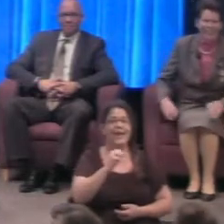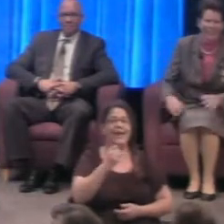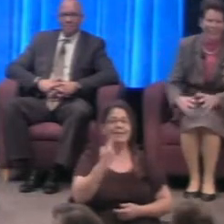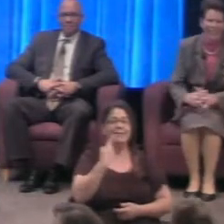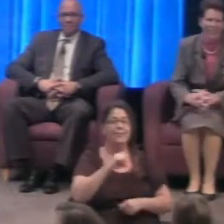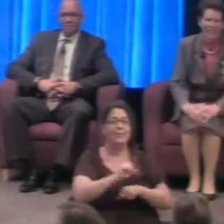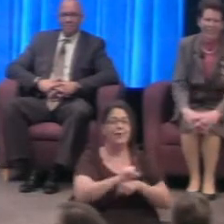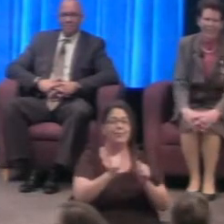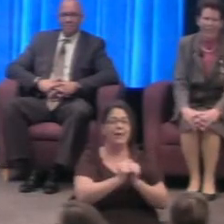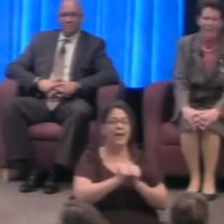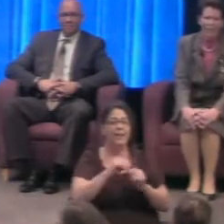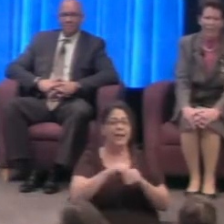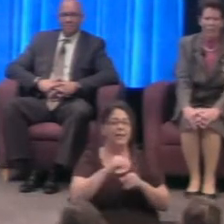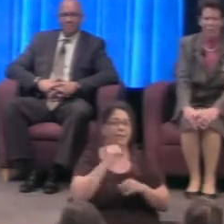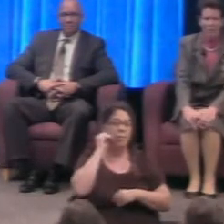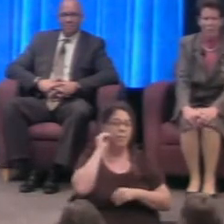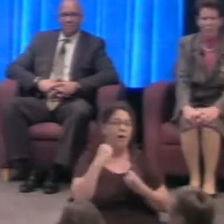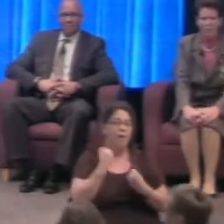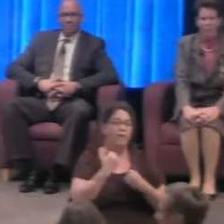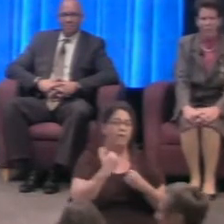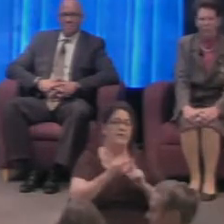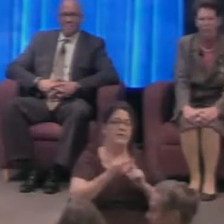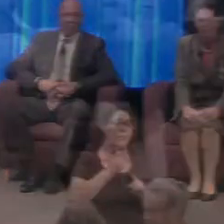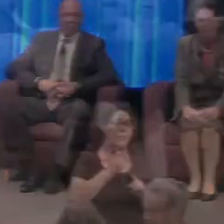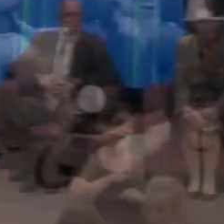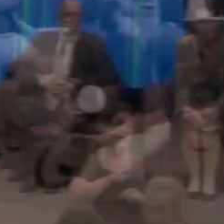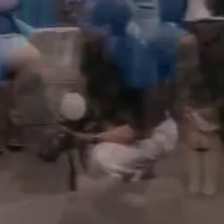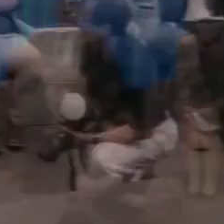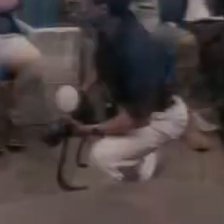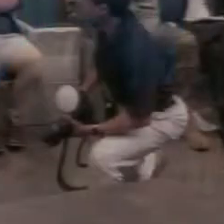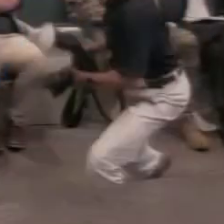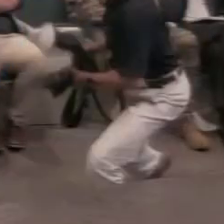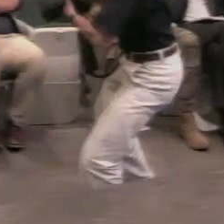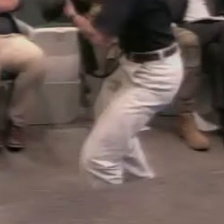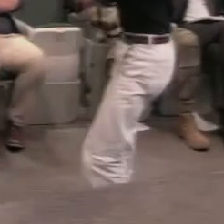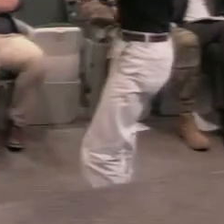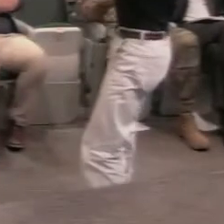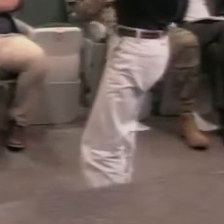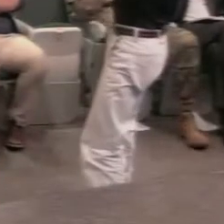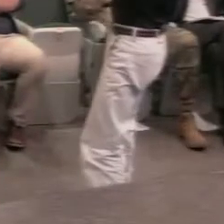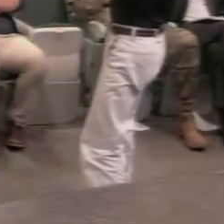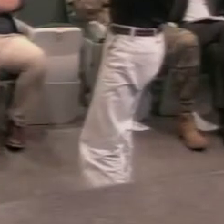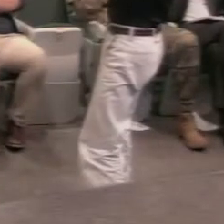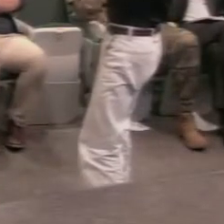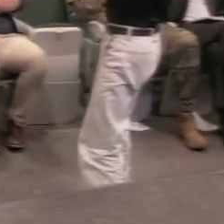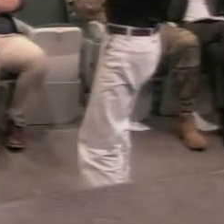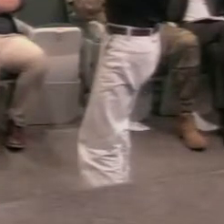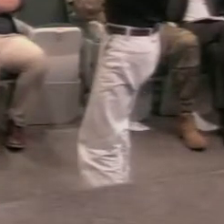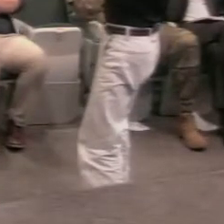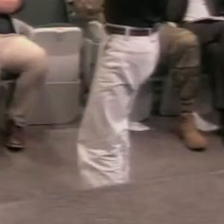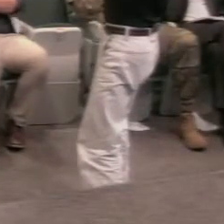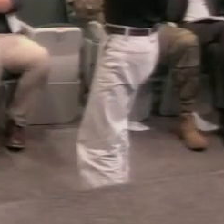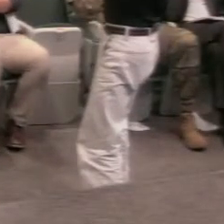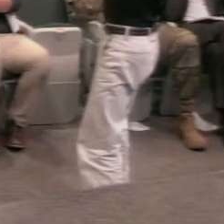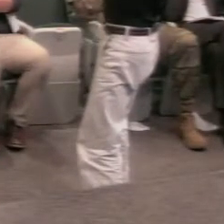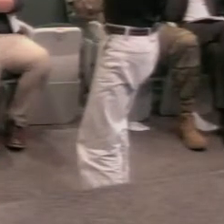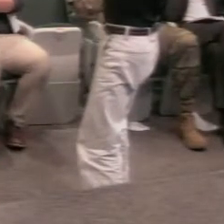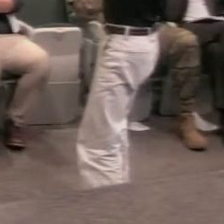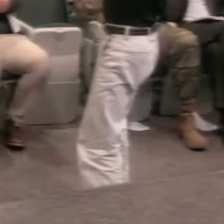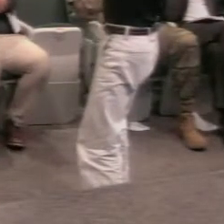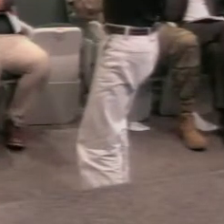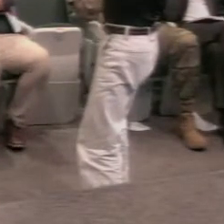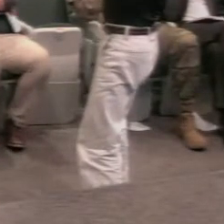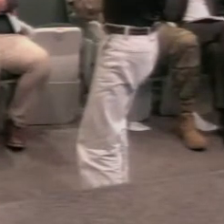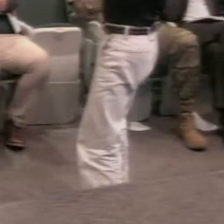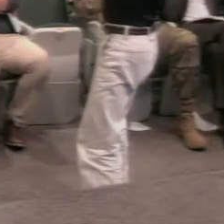in the home office from 2009, 2010 to 2012 when you went on. And I will tell you